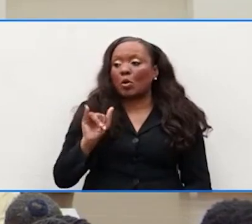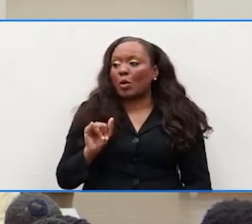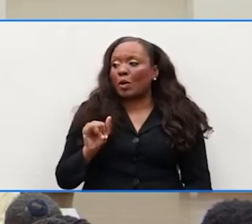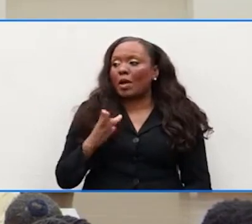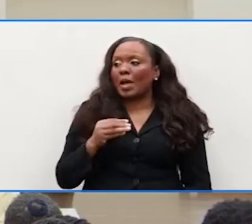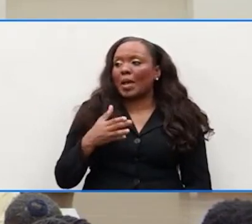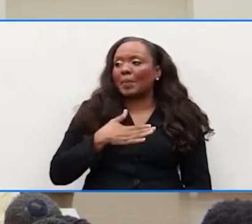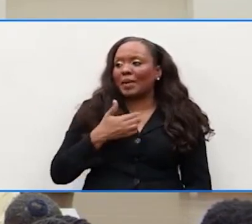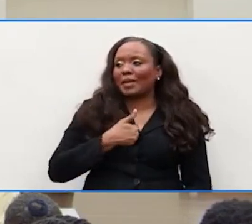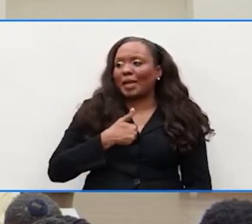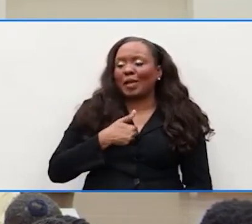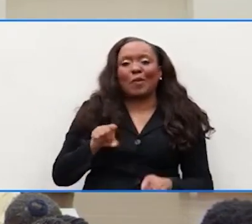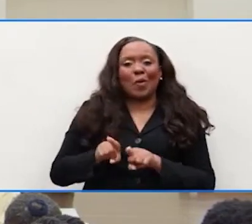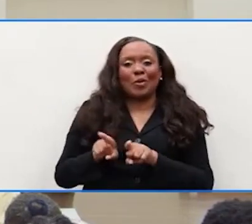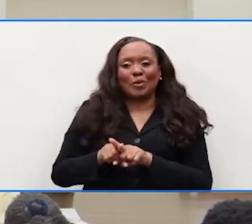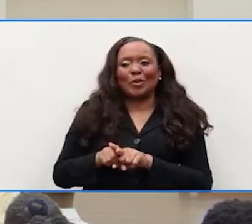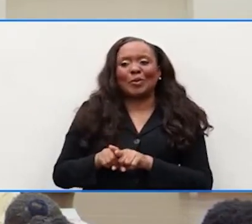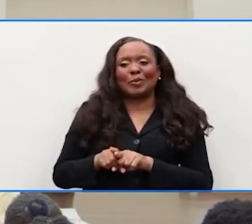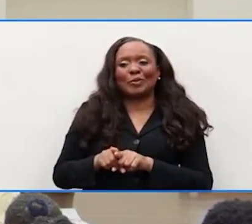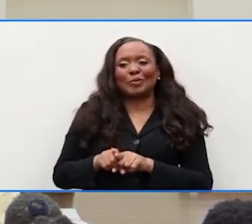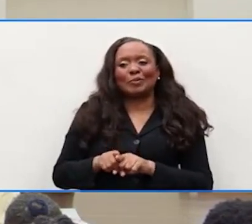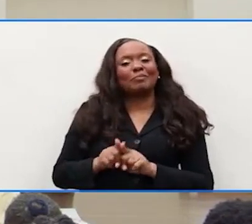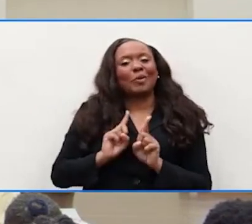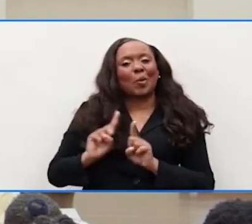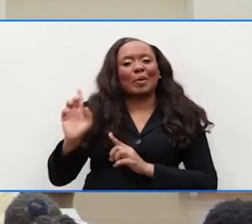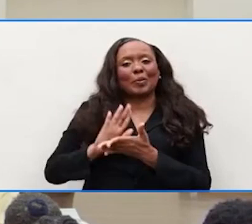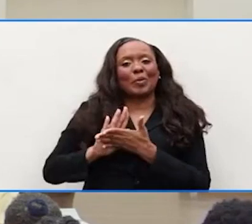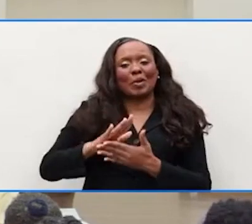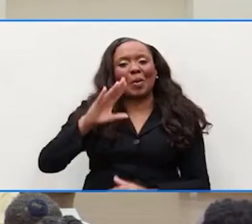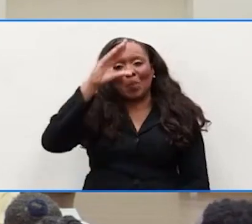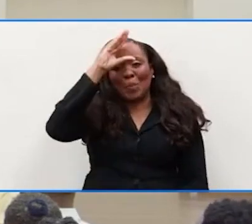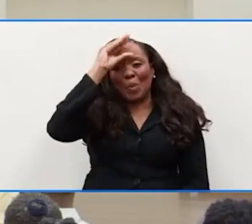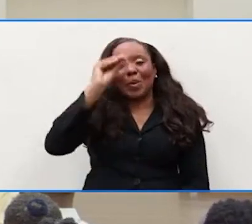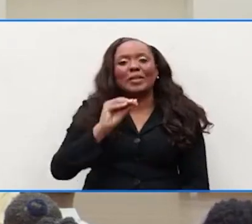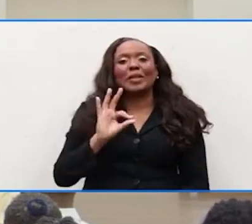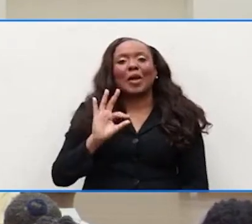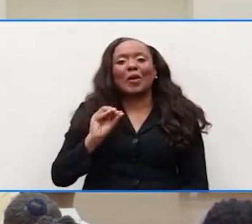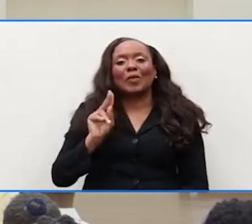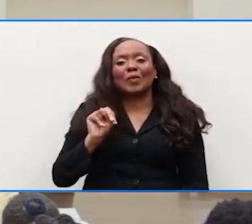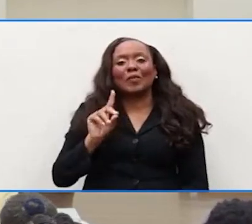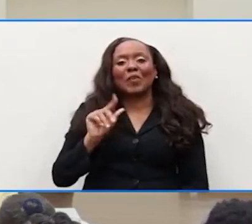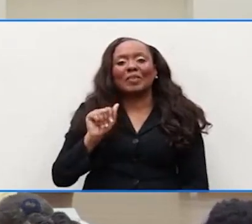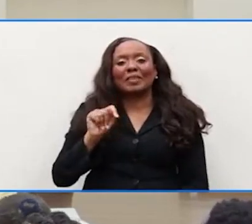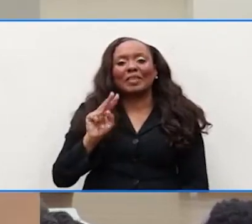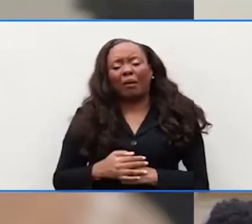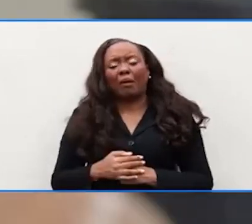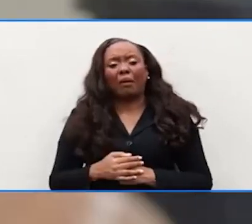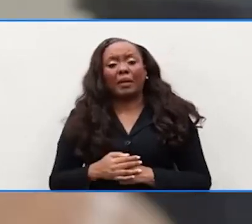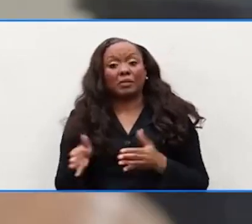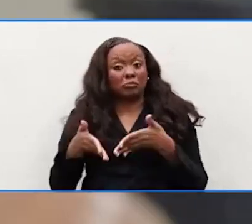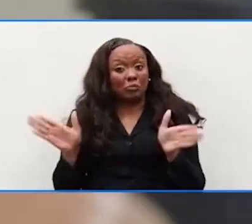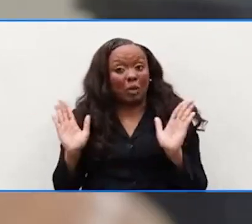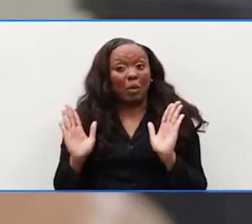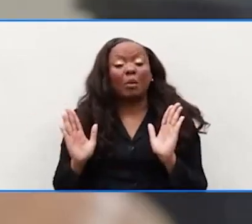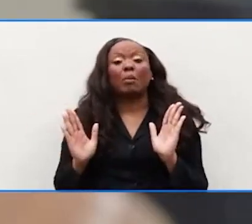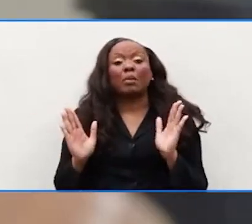members. Its findings and recommendations are expected to be delivered in a report to the President by November 8th. Generally speaking, we